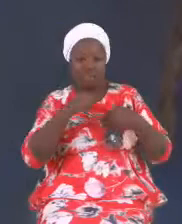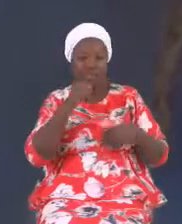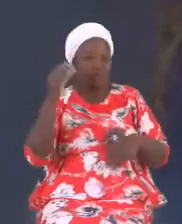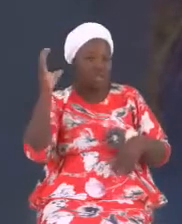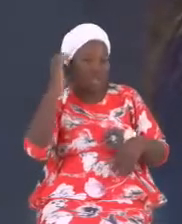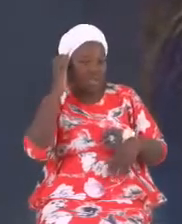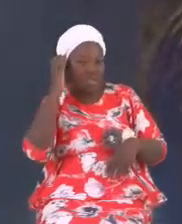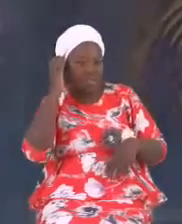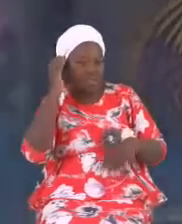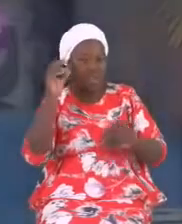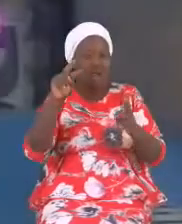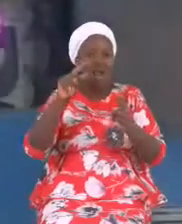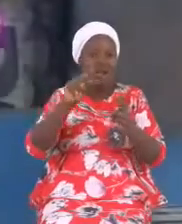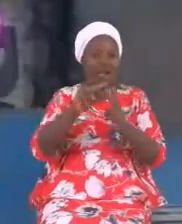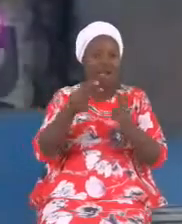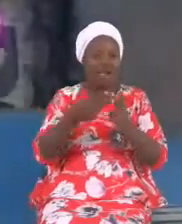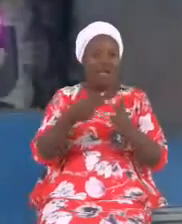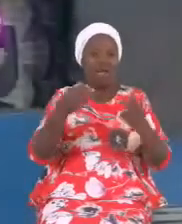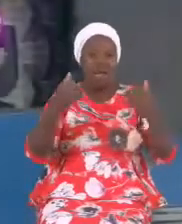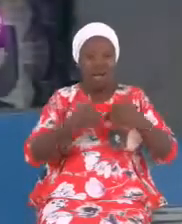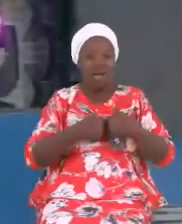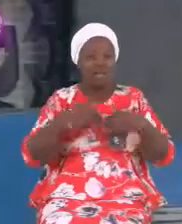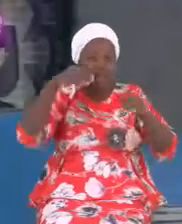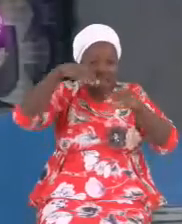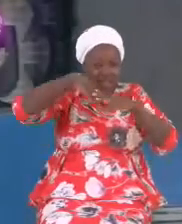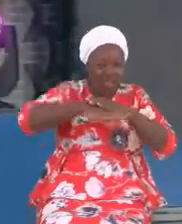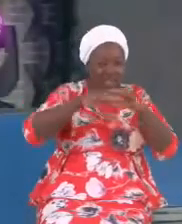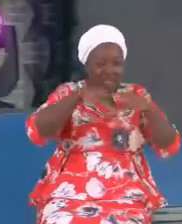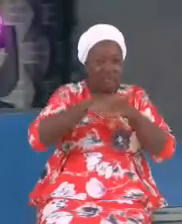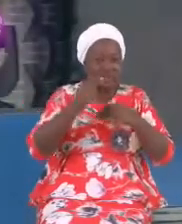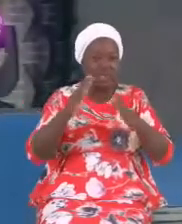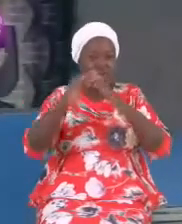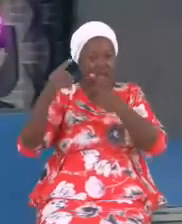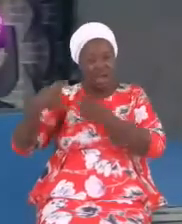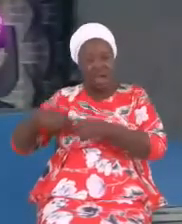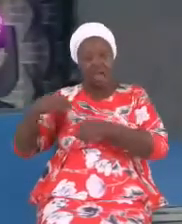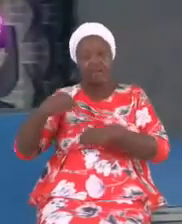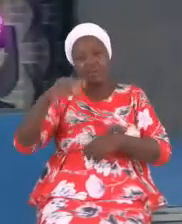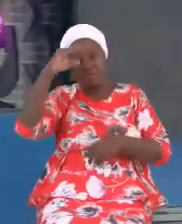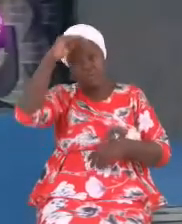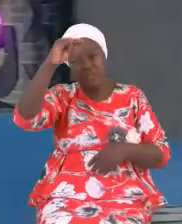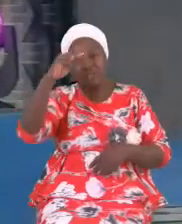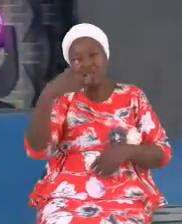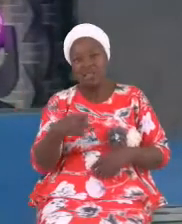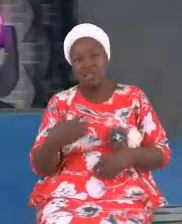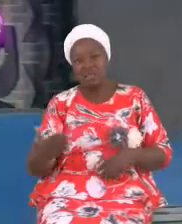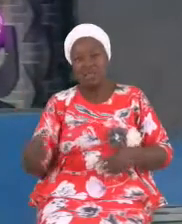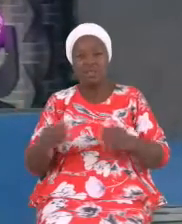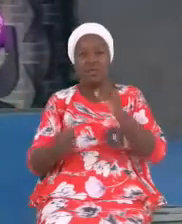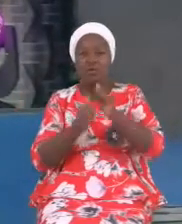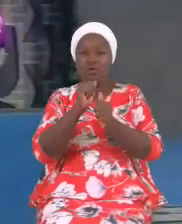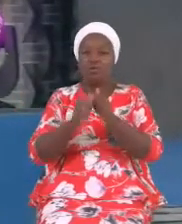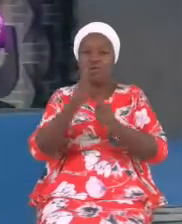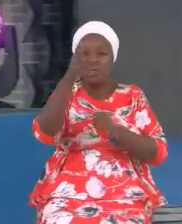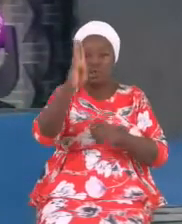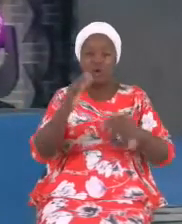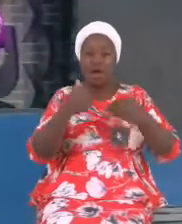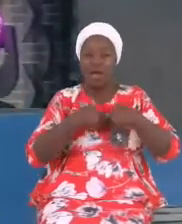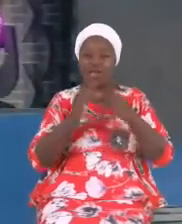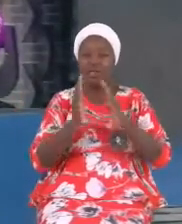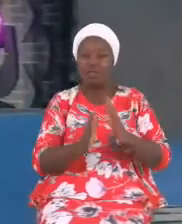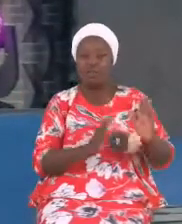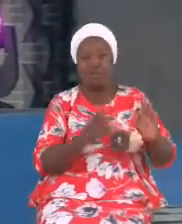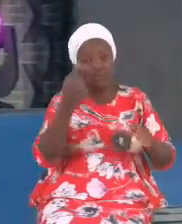have entered into the heart of man the things which God has prepared